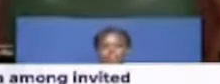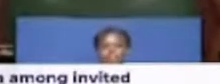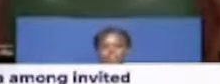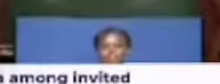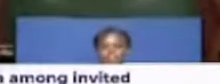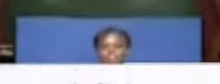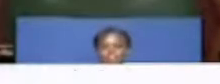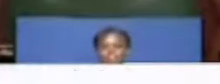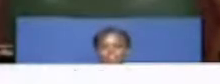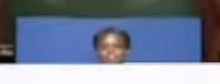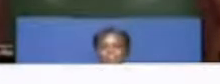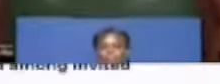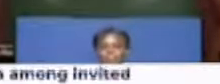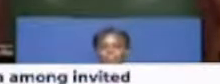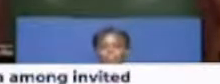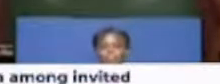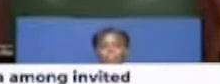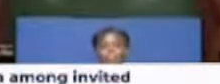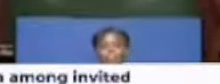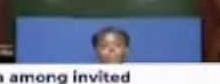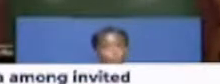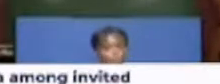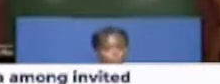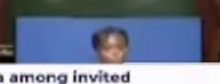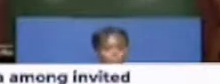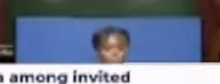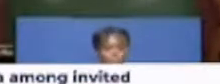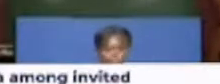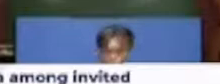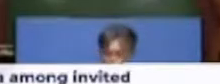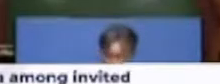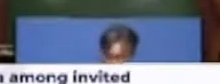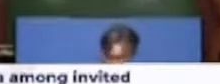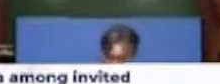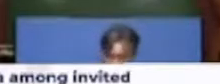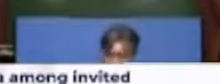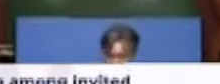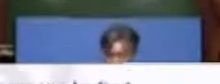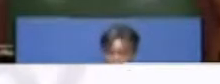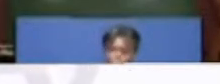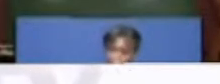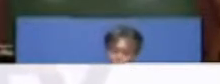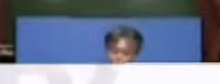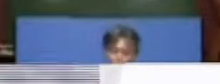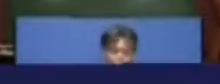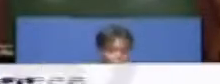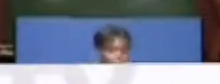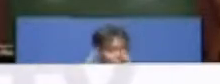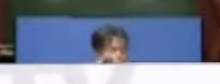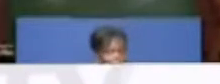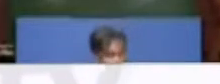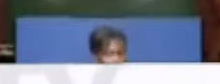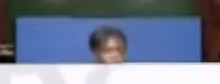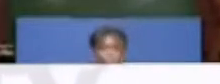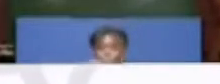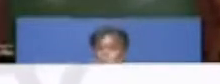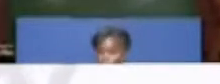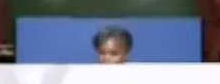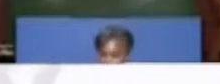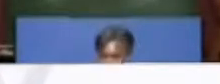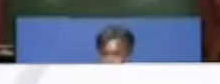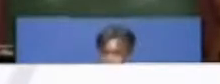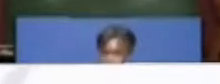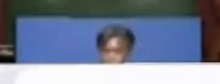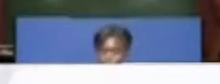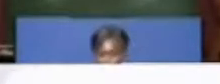To institutionalize this affordable housing program into prosperity, and in partnership with some of